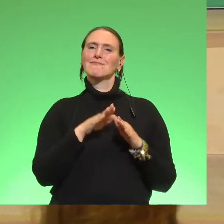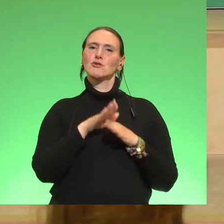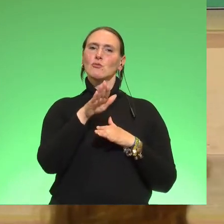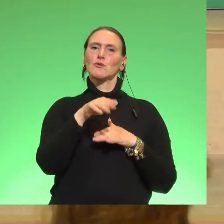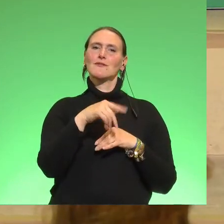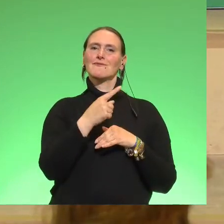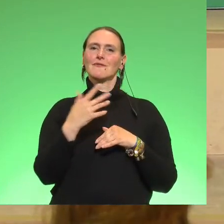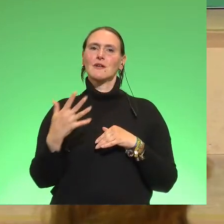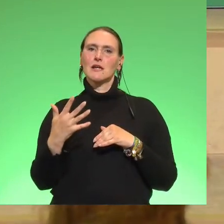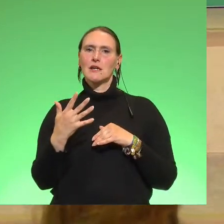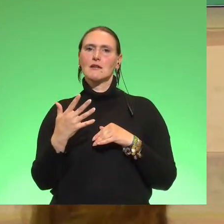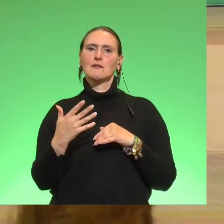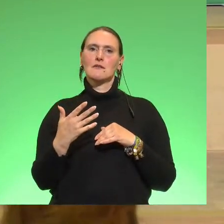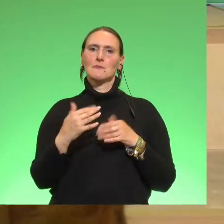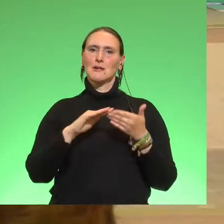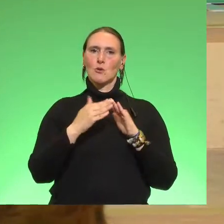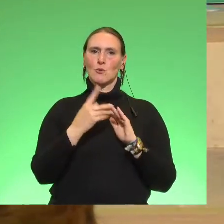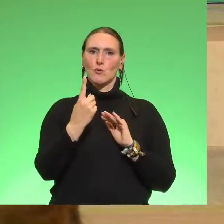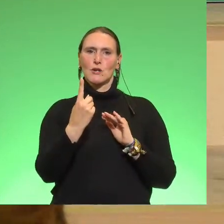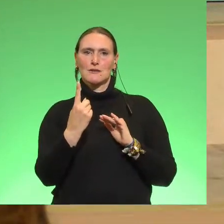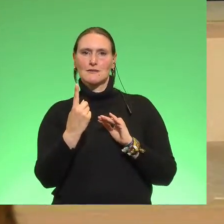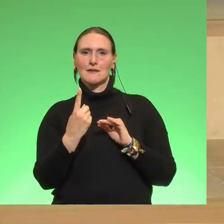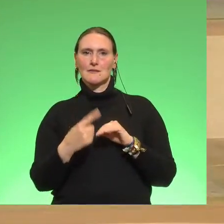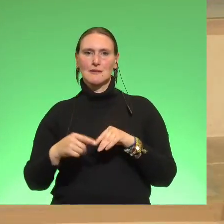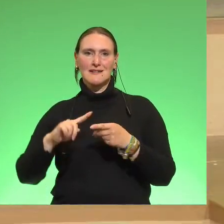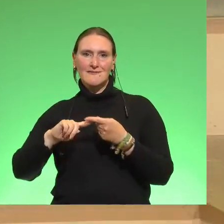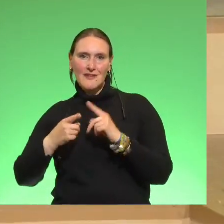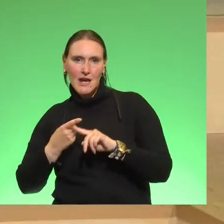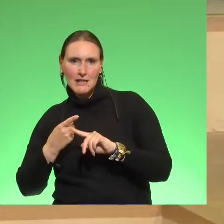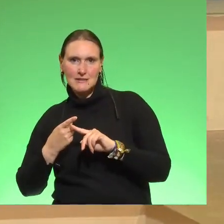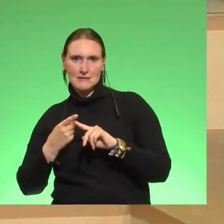1. Hence, make friends, not art.